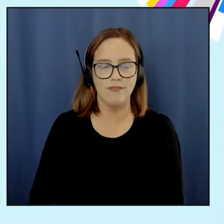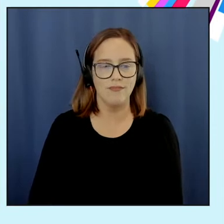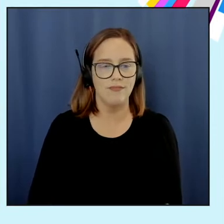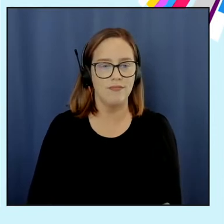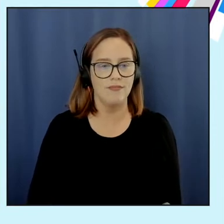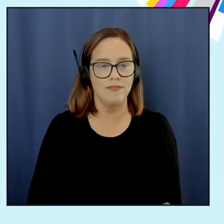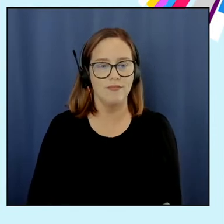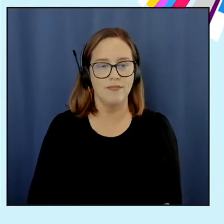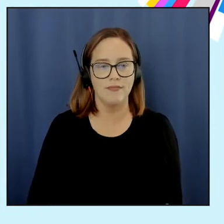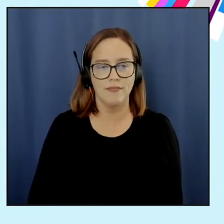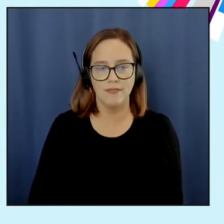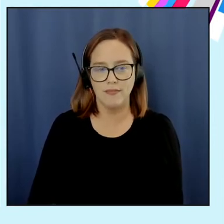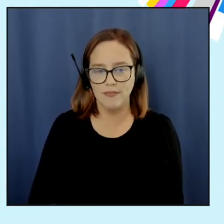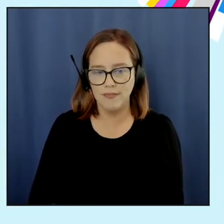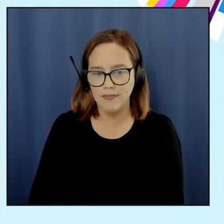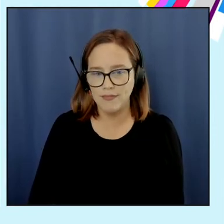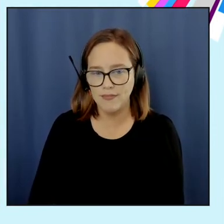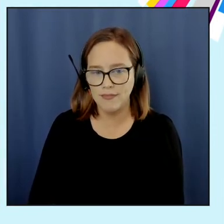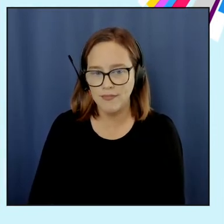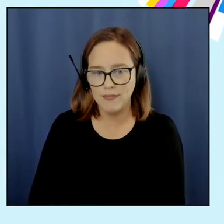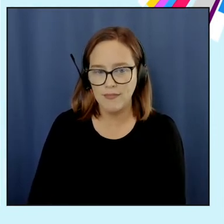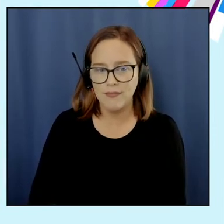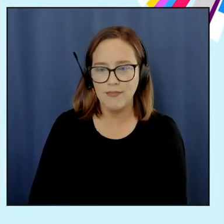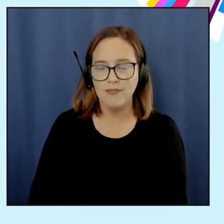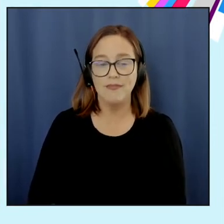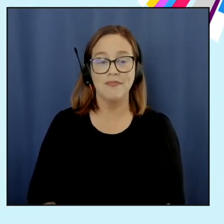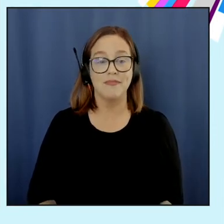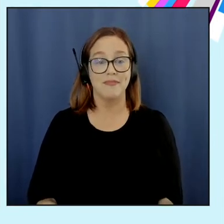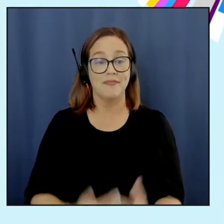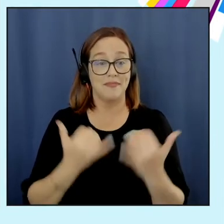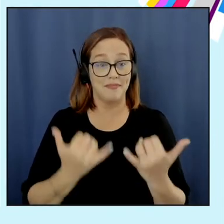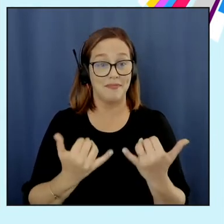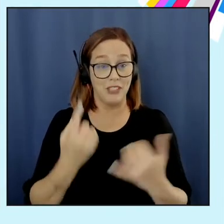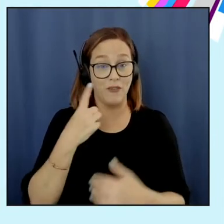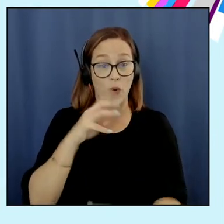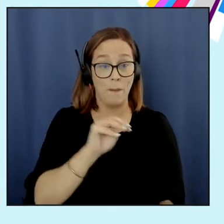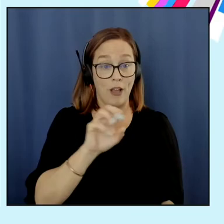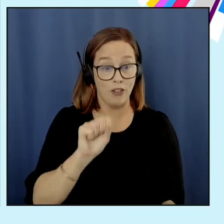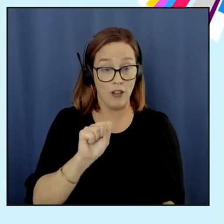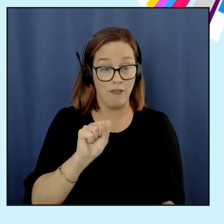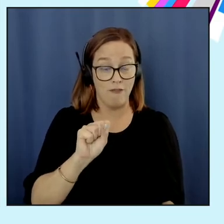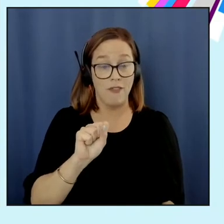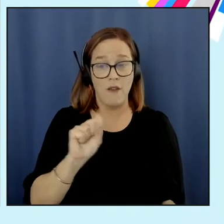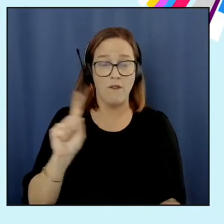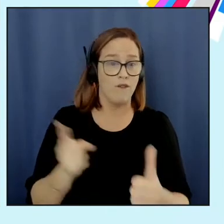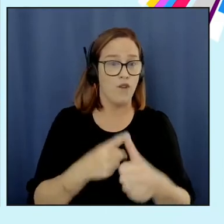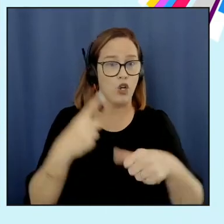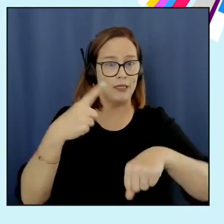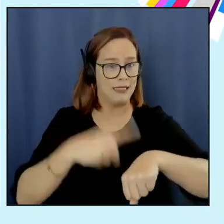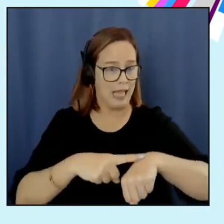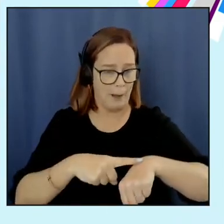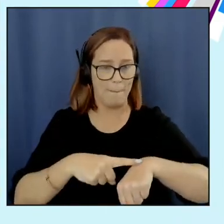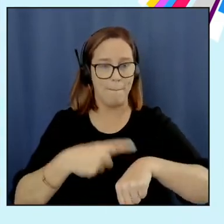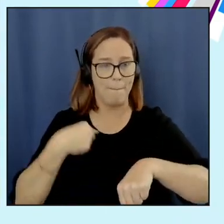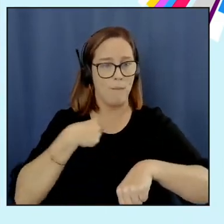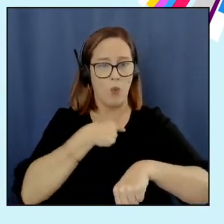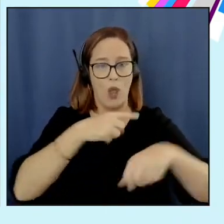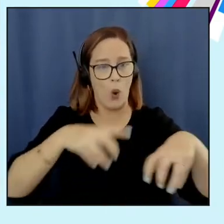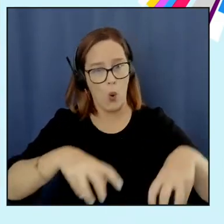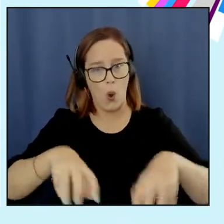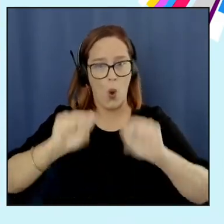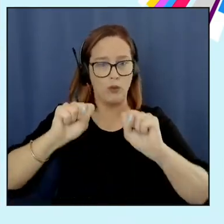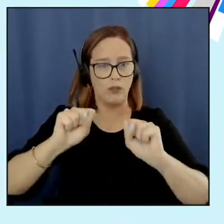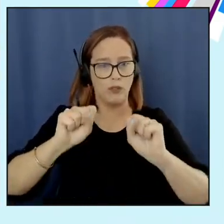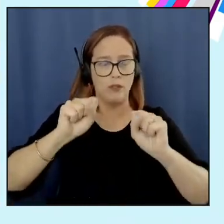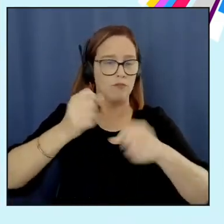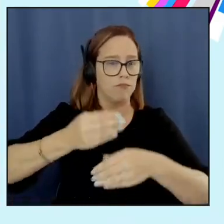This is a momentous day for Microsoft and India Development Center. This is the first time we are hoisting the Pride flag with a